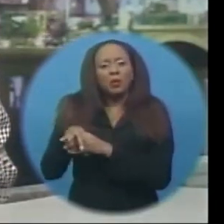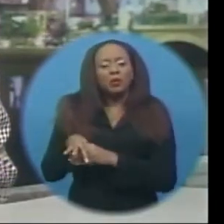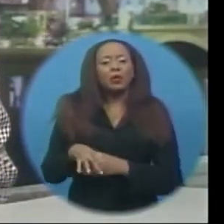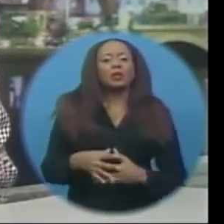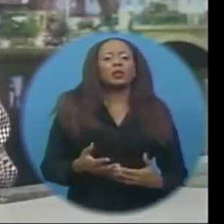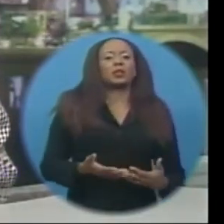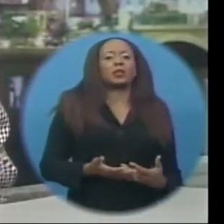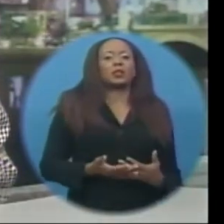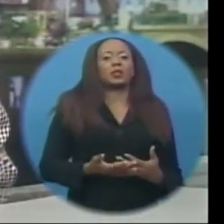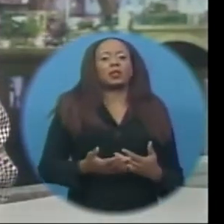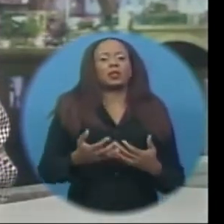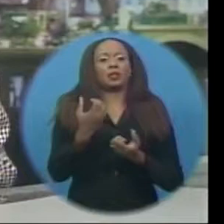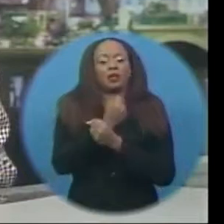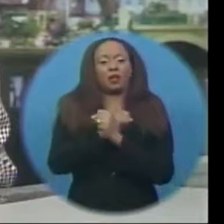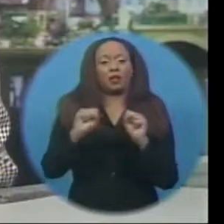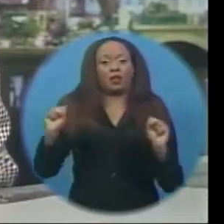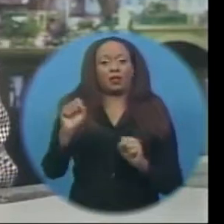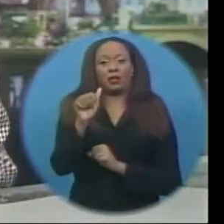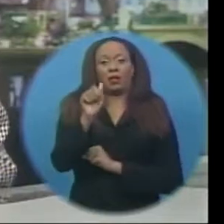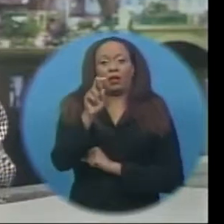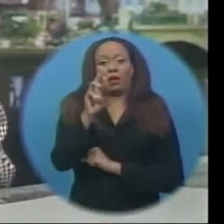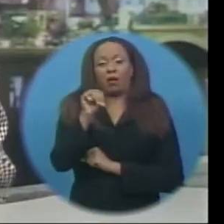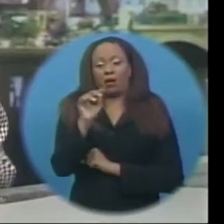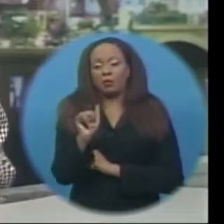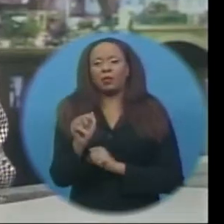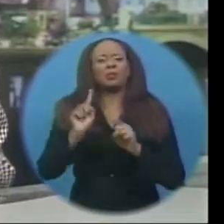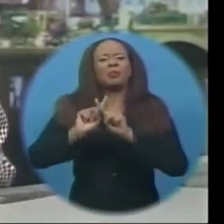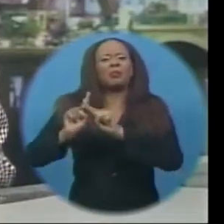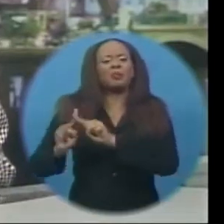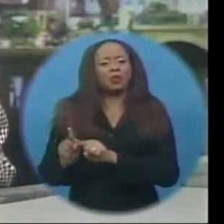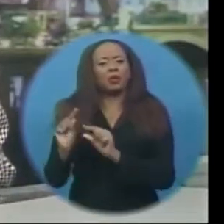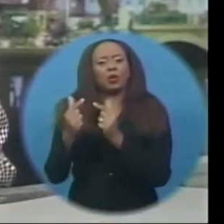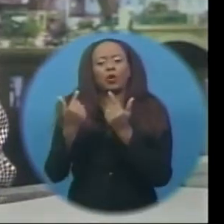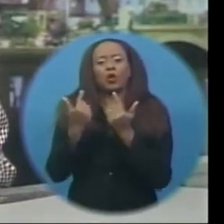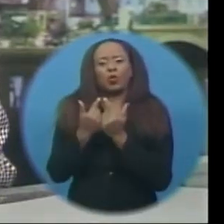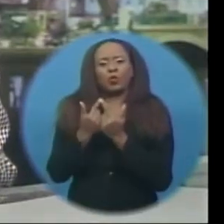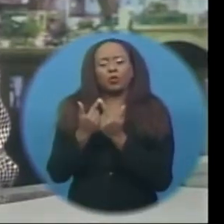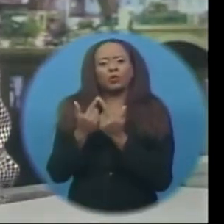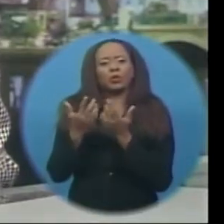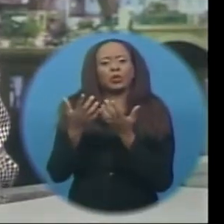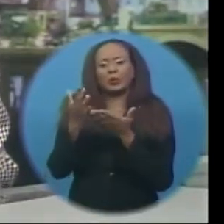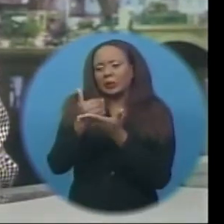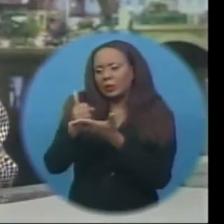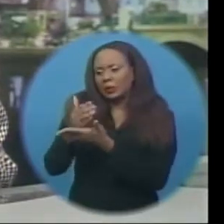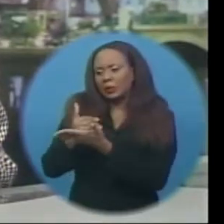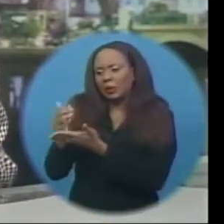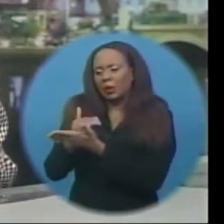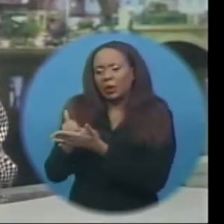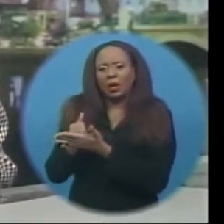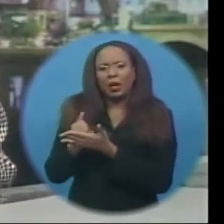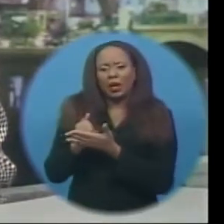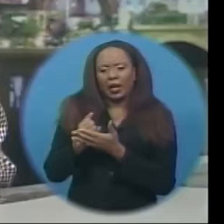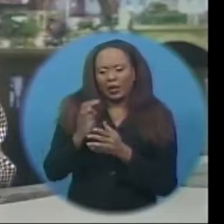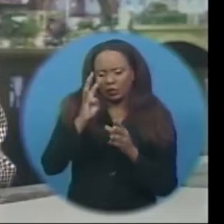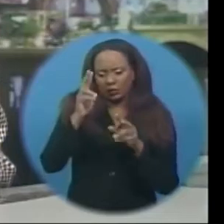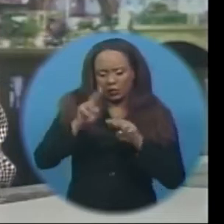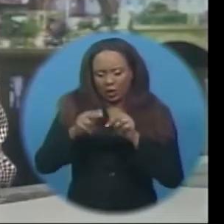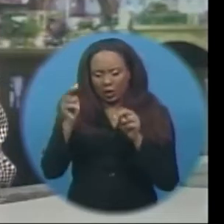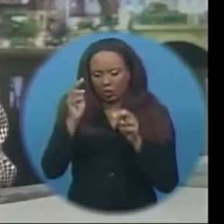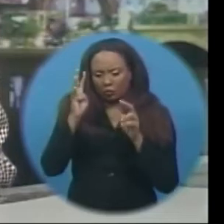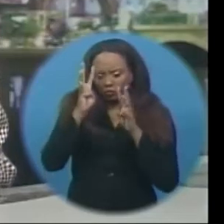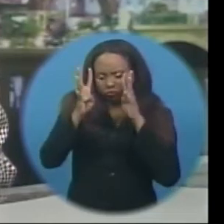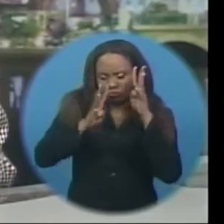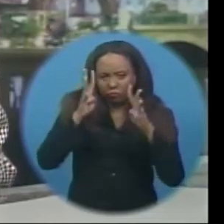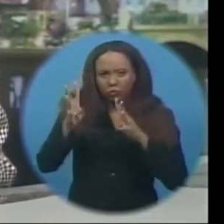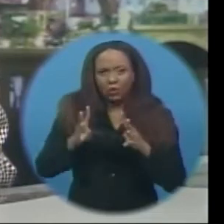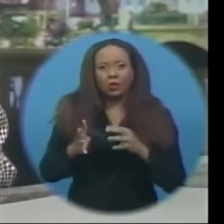a humanitarian and other groups reviewed the applications and made the selection. On Saturday, Arawak and its partners will make